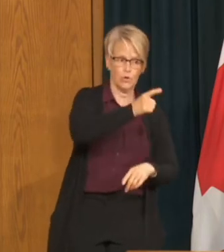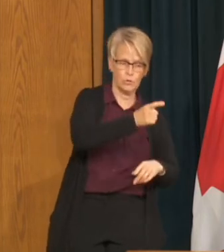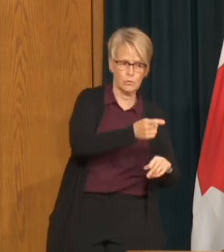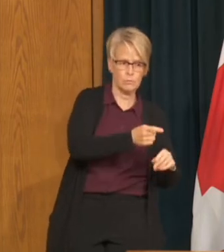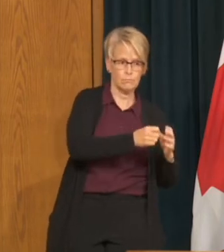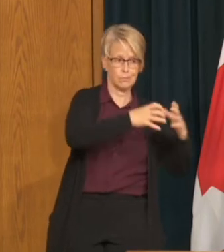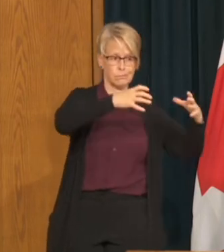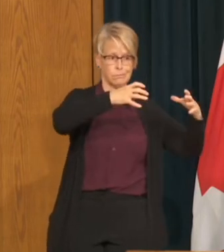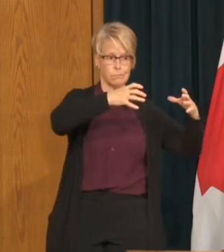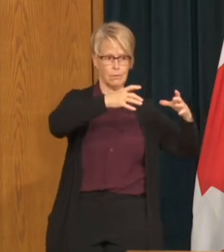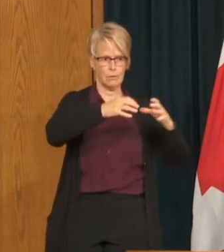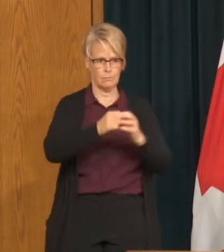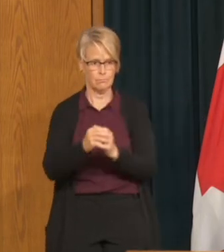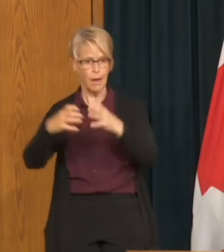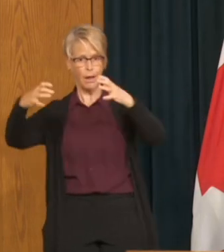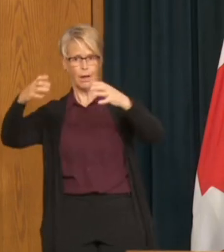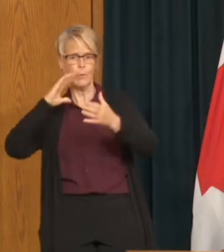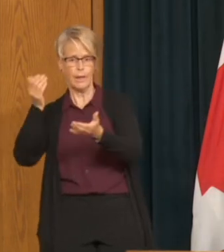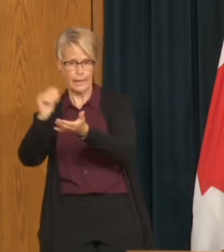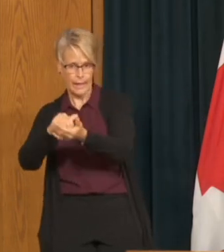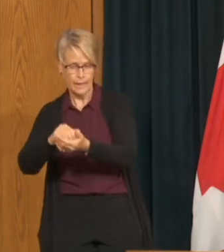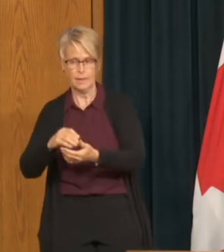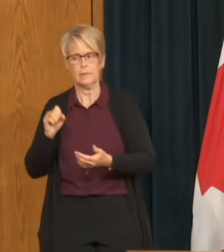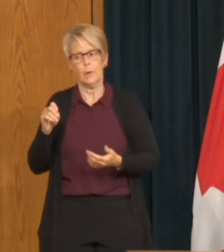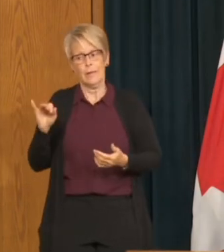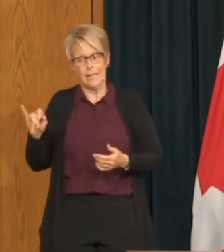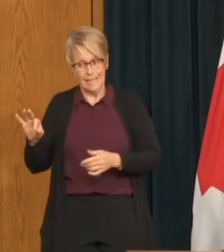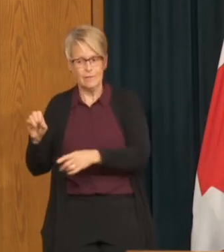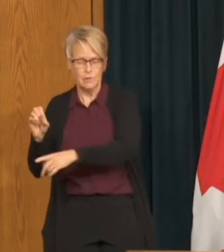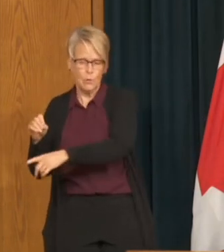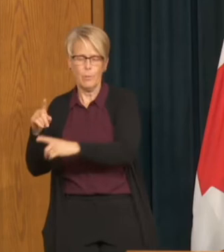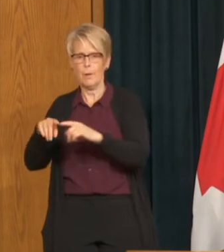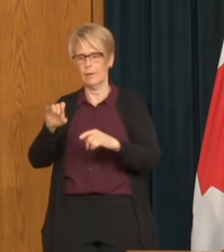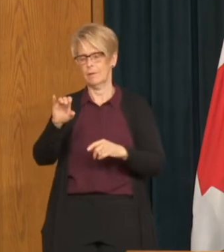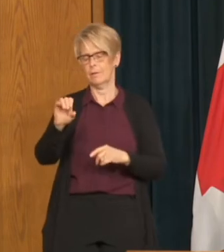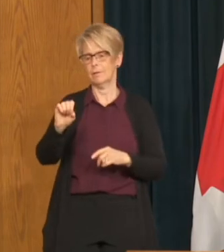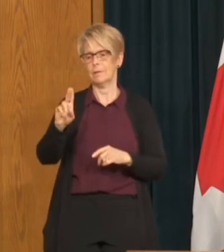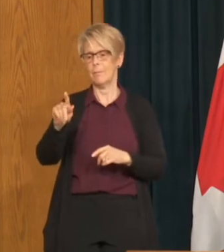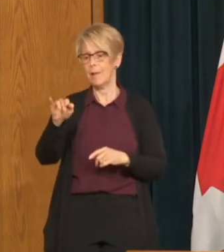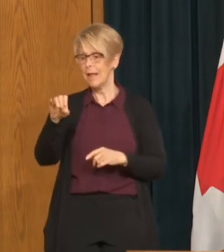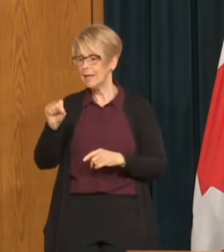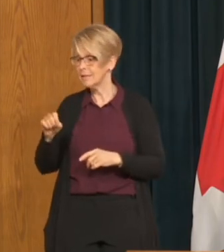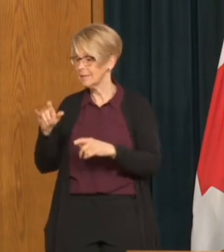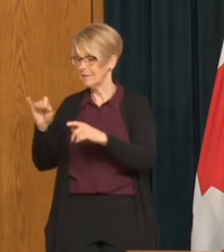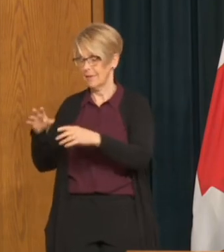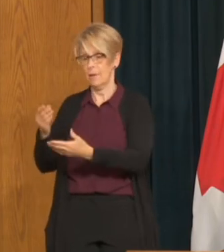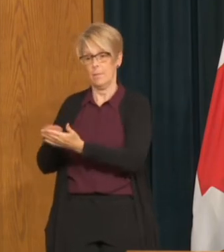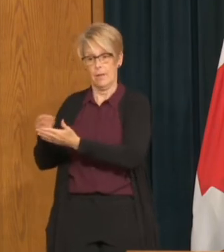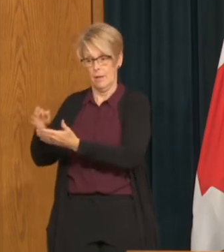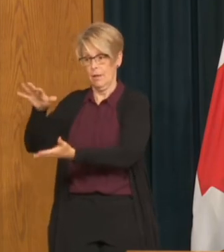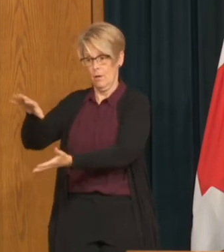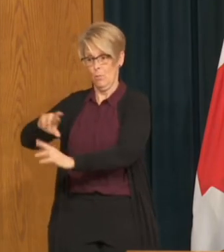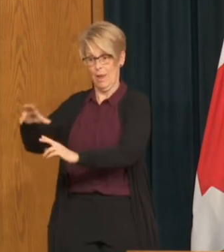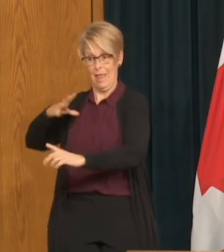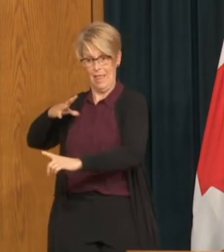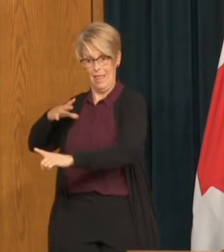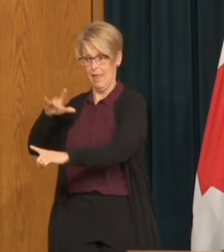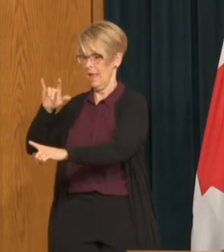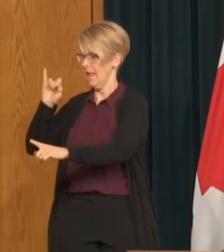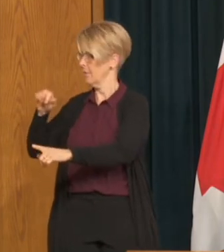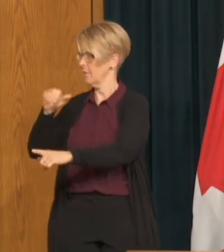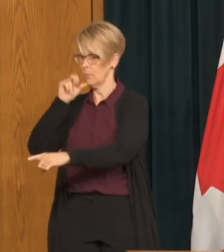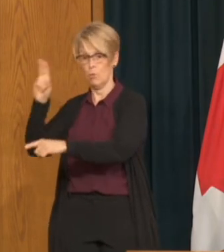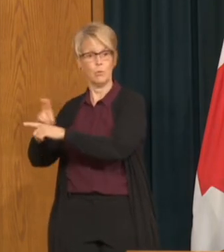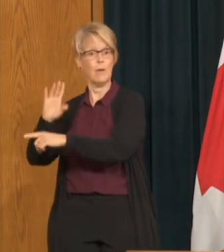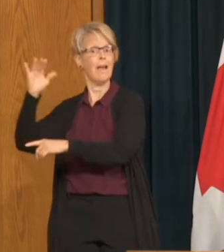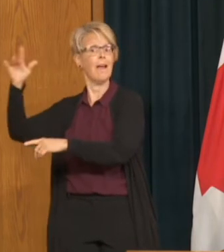But the supplies and equipment, those can be, there'll be an inventory and they'll be transferred and used in other facilities. Scott,